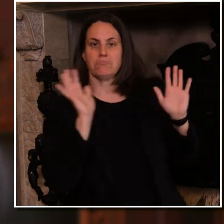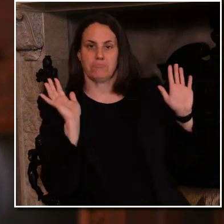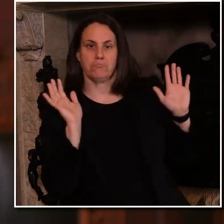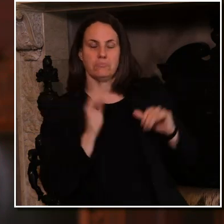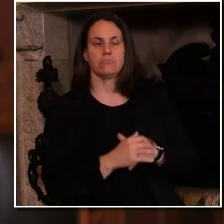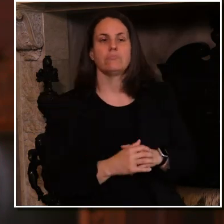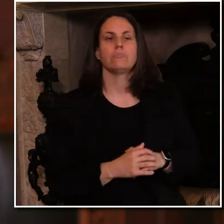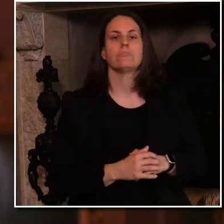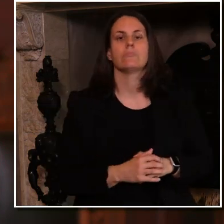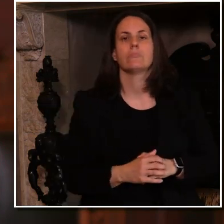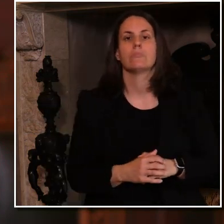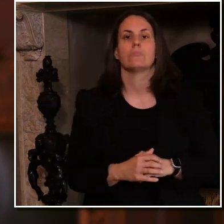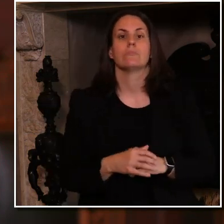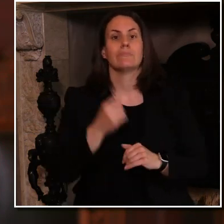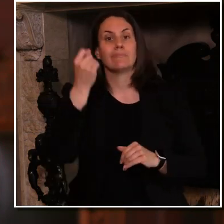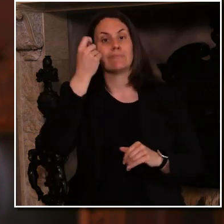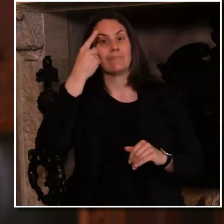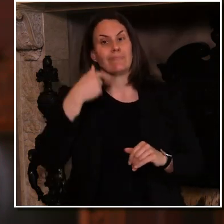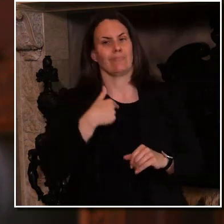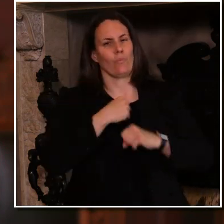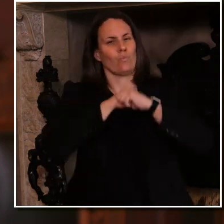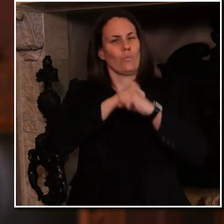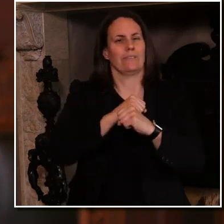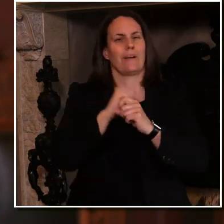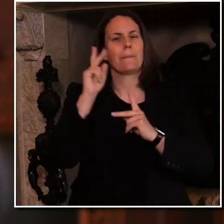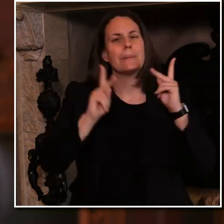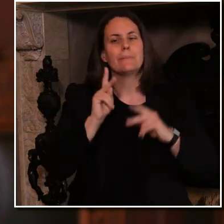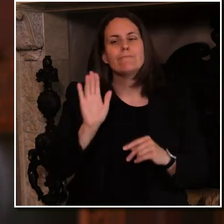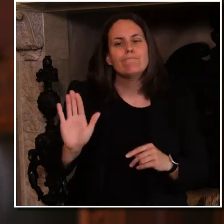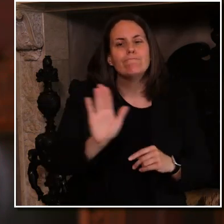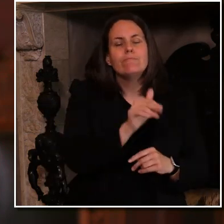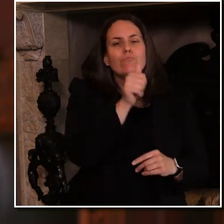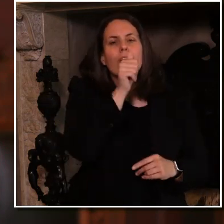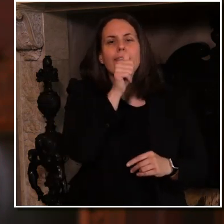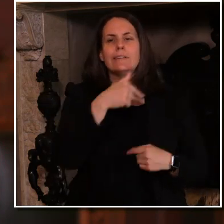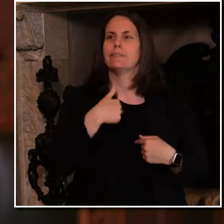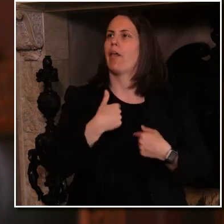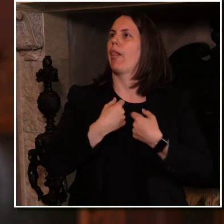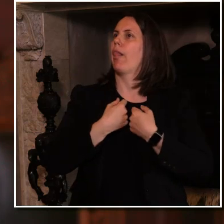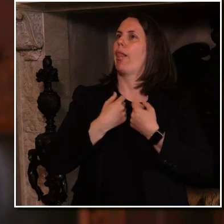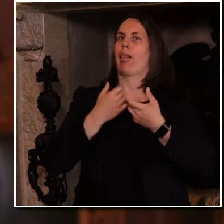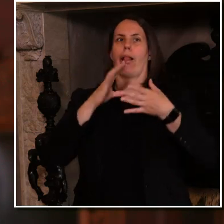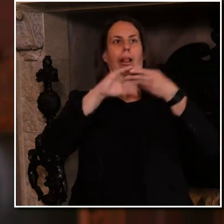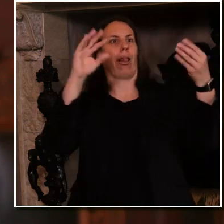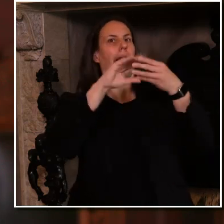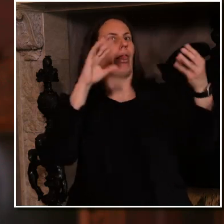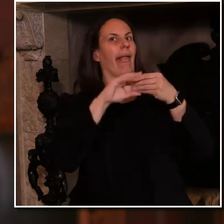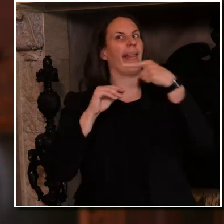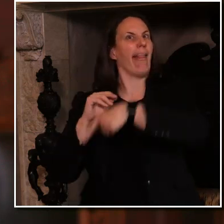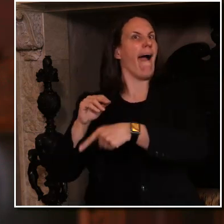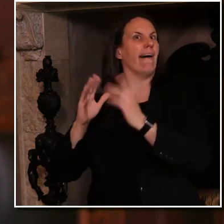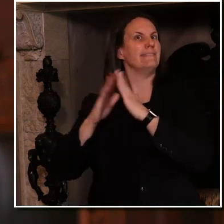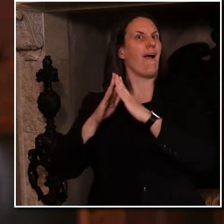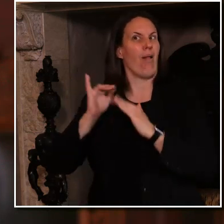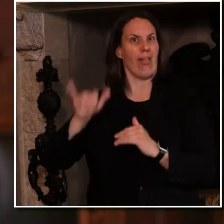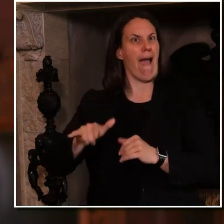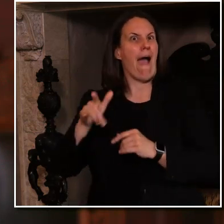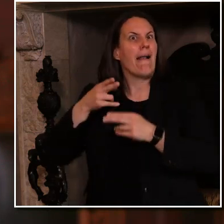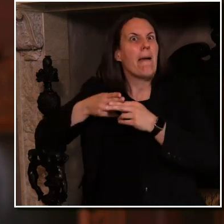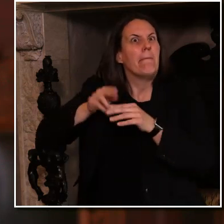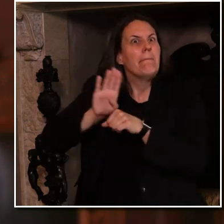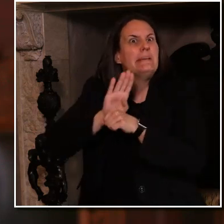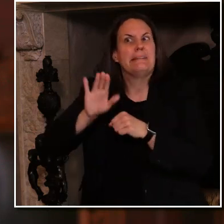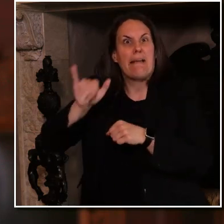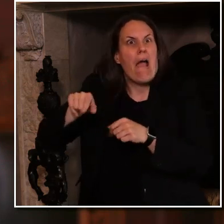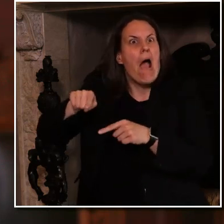in protecting the privacy of the residents of those facilities. CMS recently issued a requirement